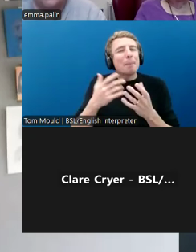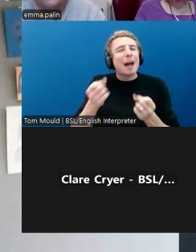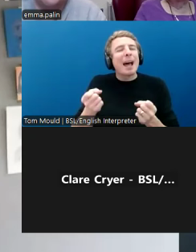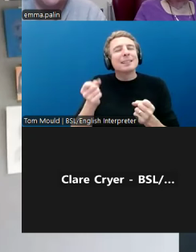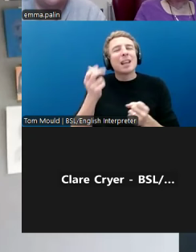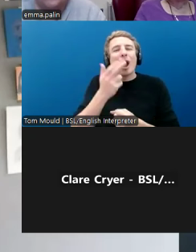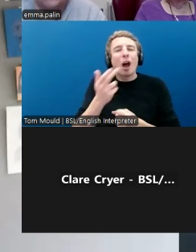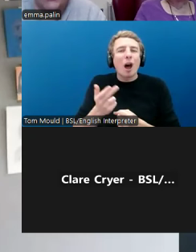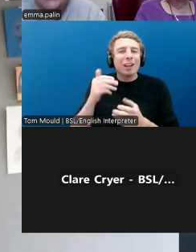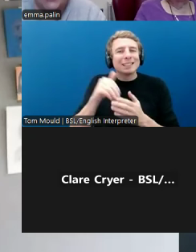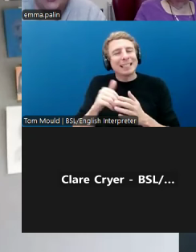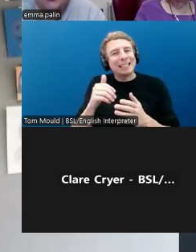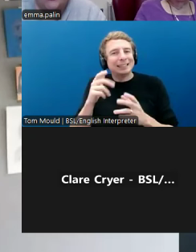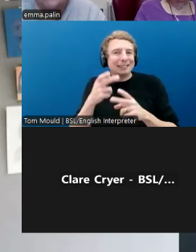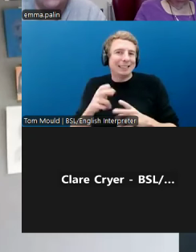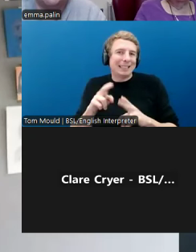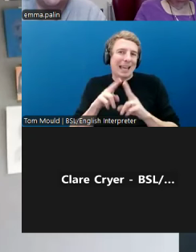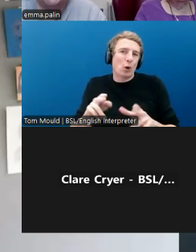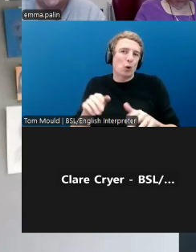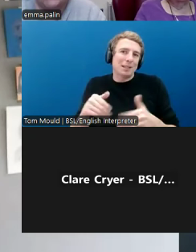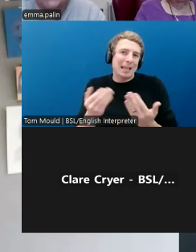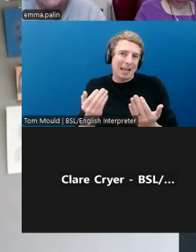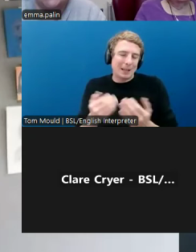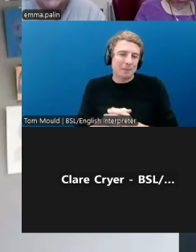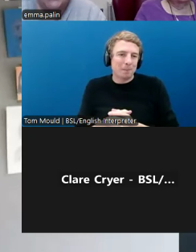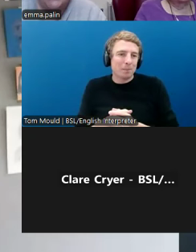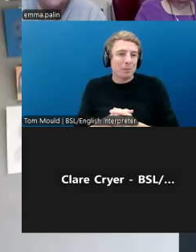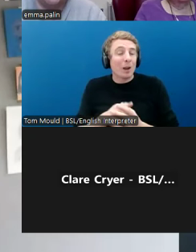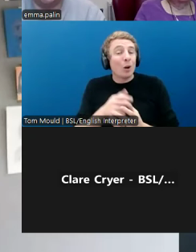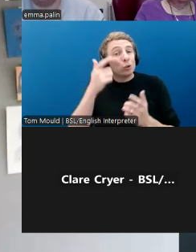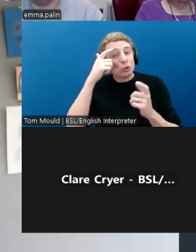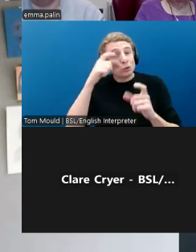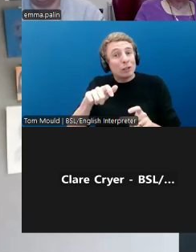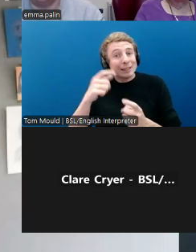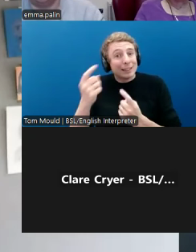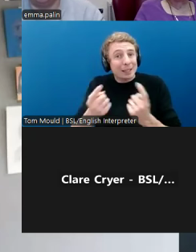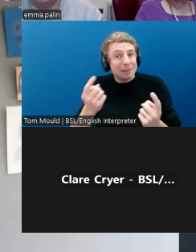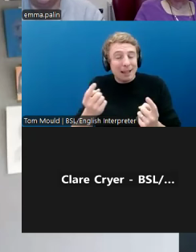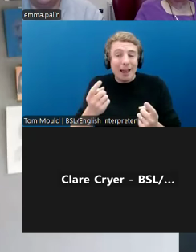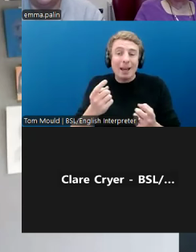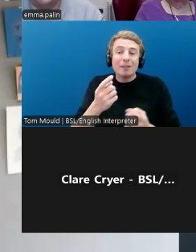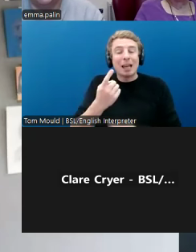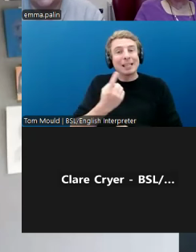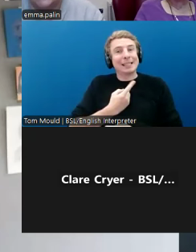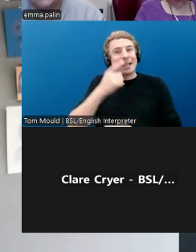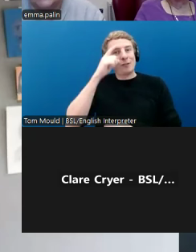all self-portraits that our residents created, and that's in another one of our pop-up exhibitions that